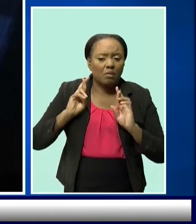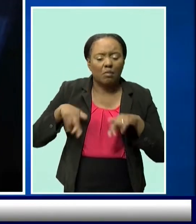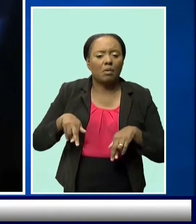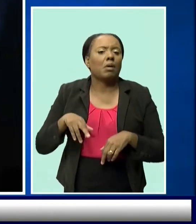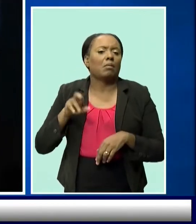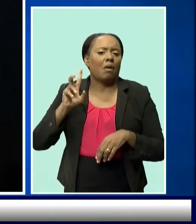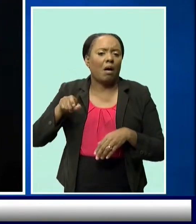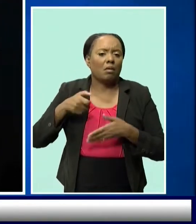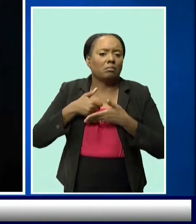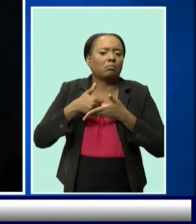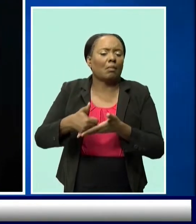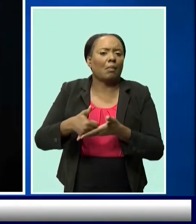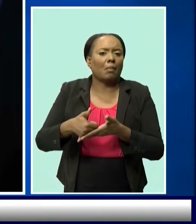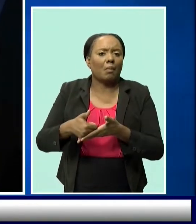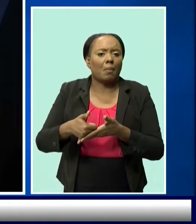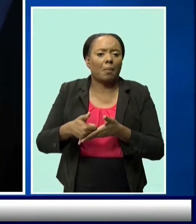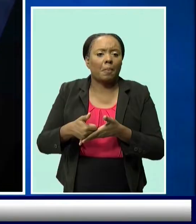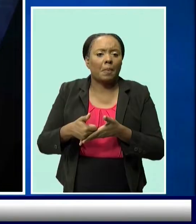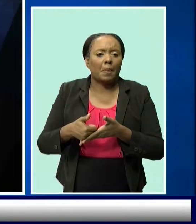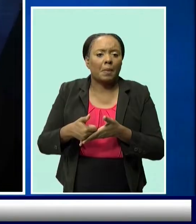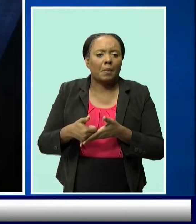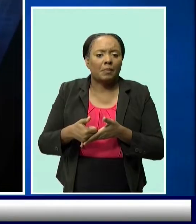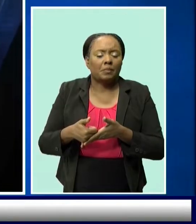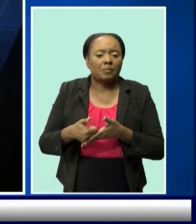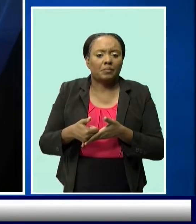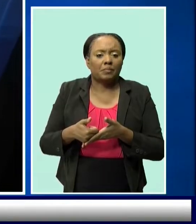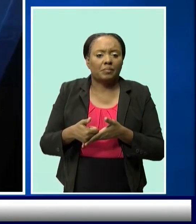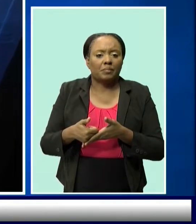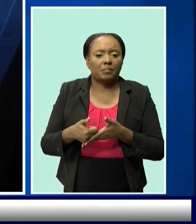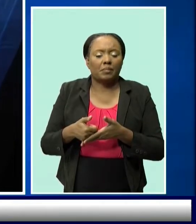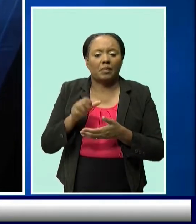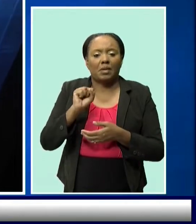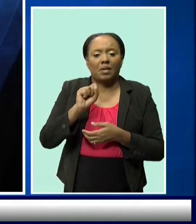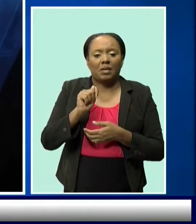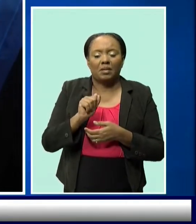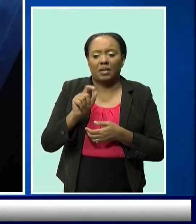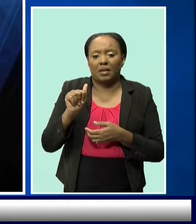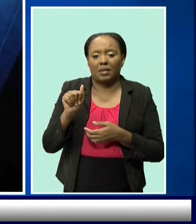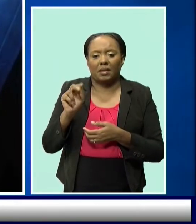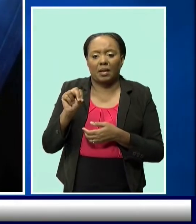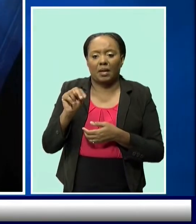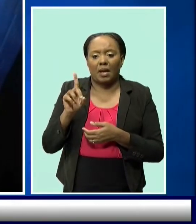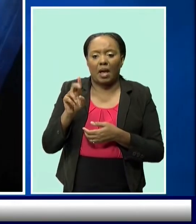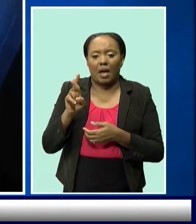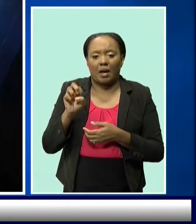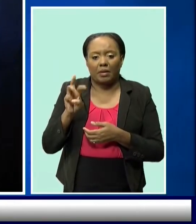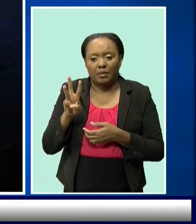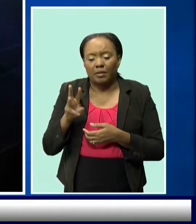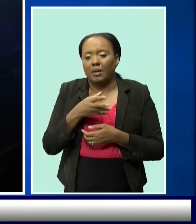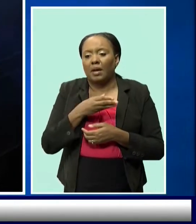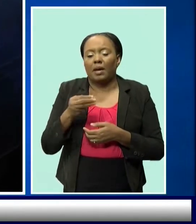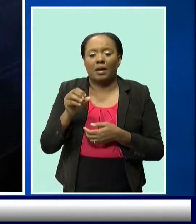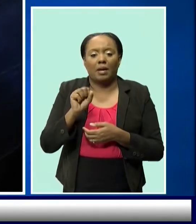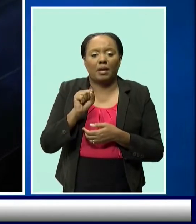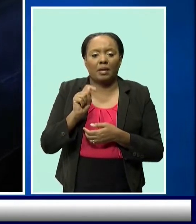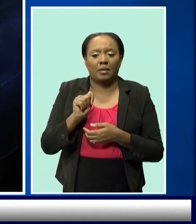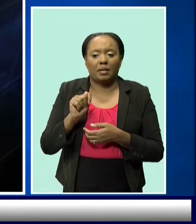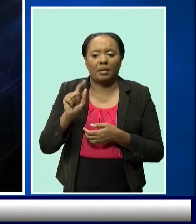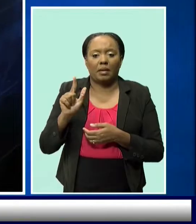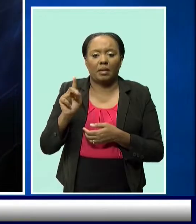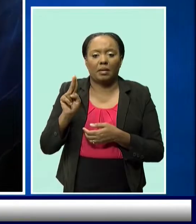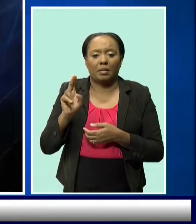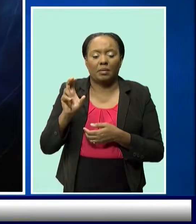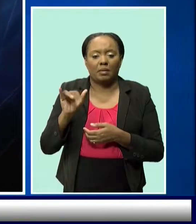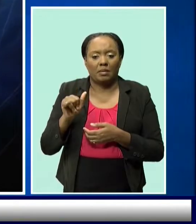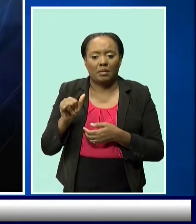assistance in the St. Andrew and the St. Lucie area.